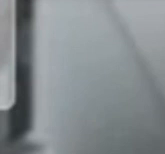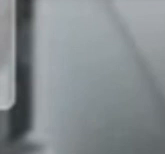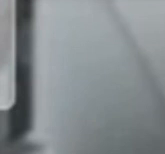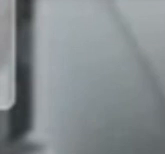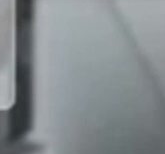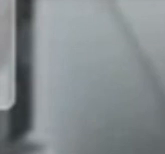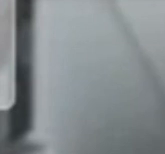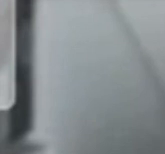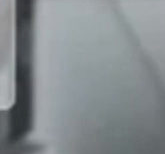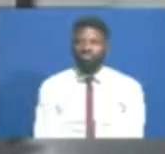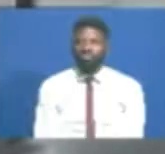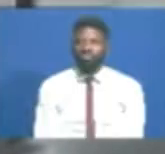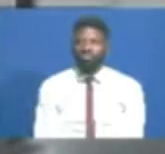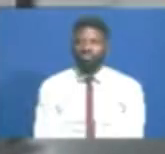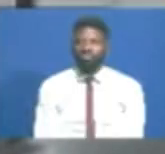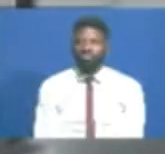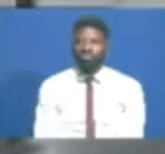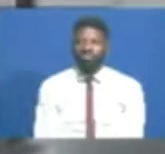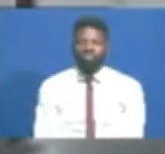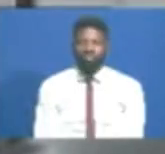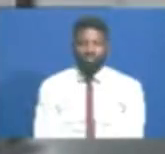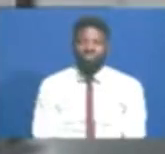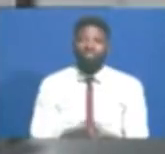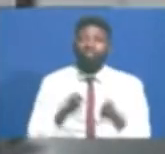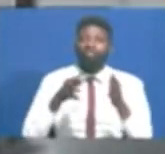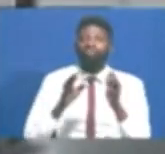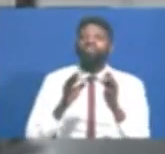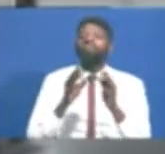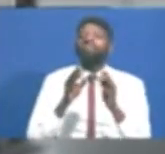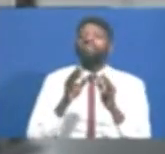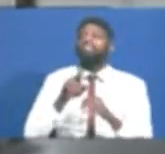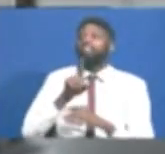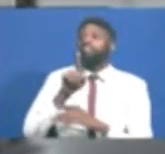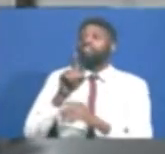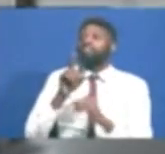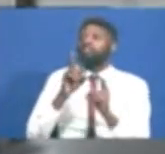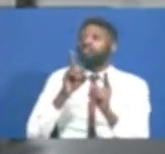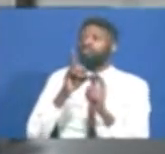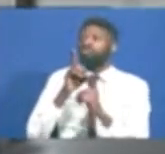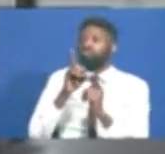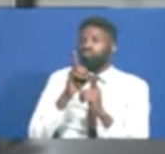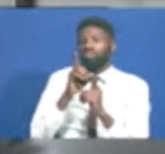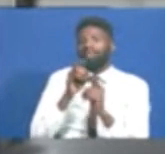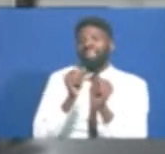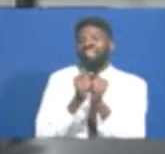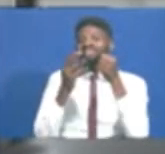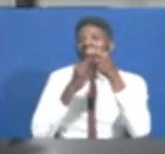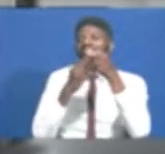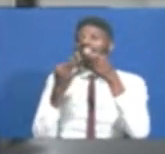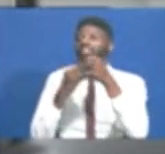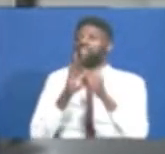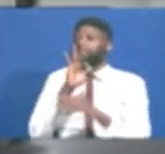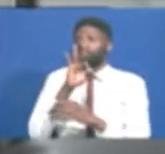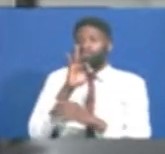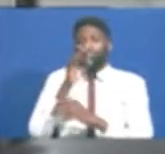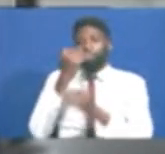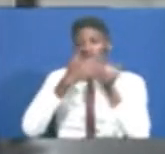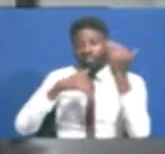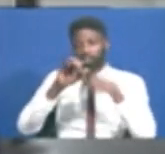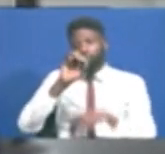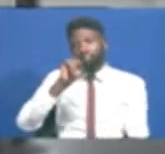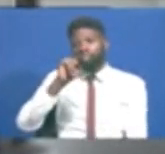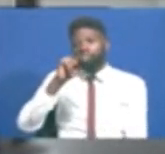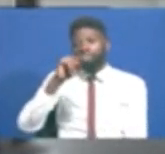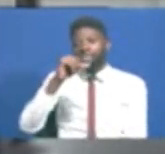Born on the 23rd of February 1938 in Gesusu, Nyaribari, Masaba, Professor Sam Kigengo Ongeri was first elected